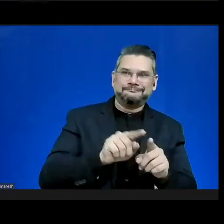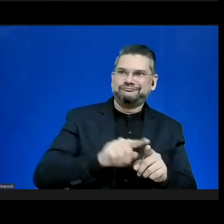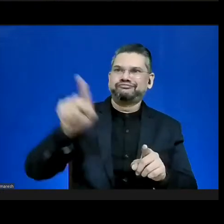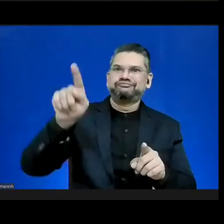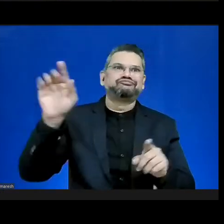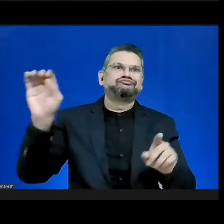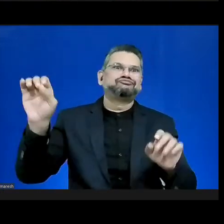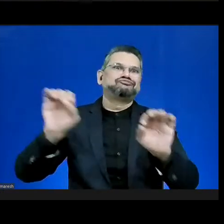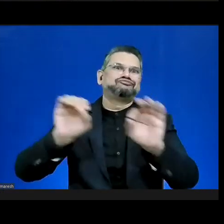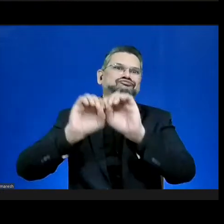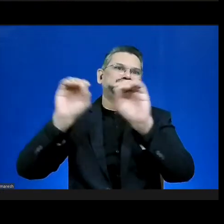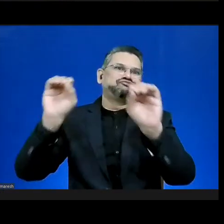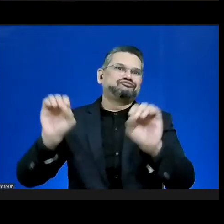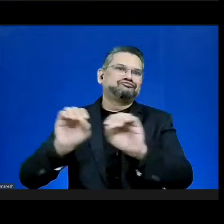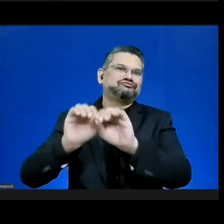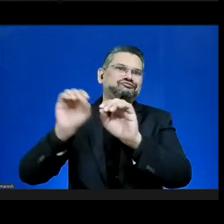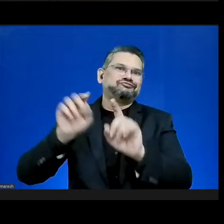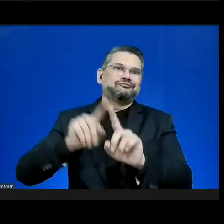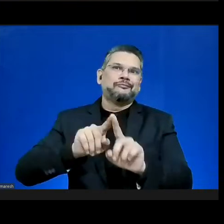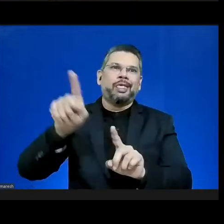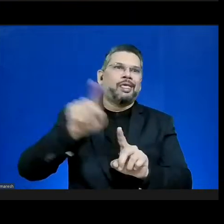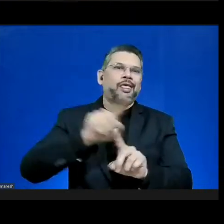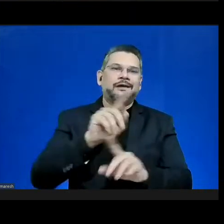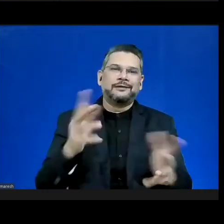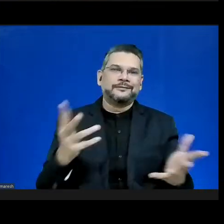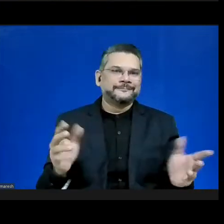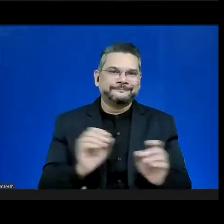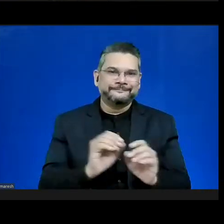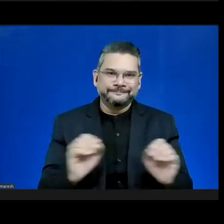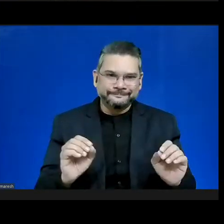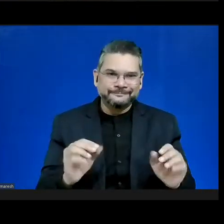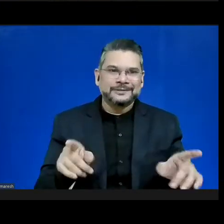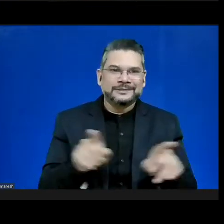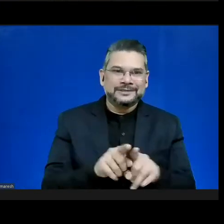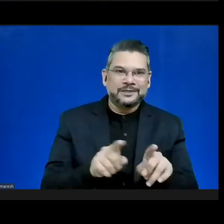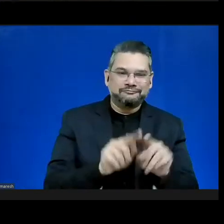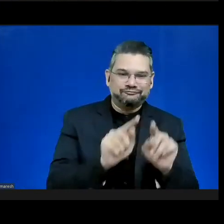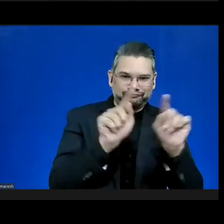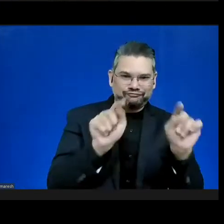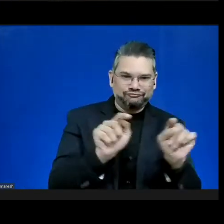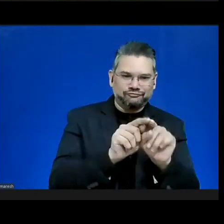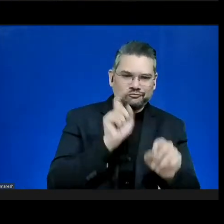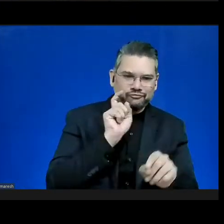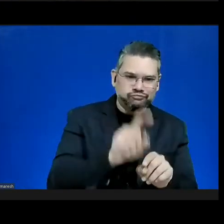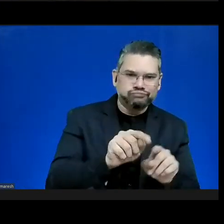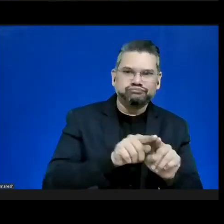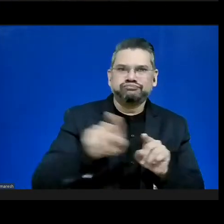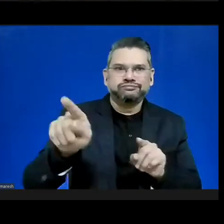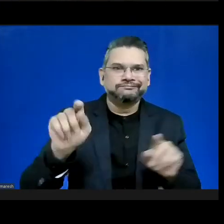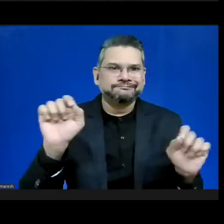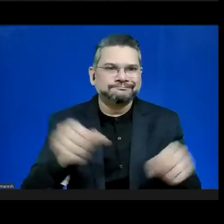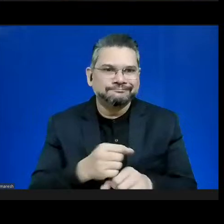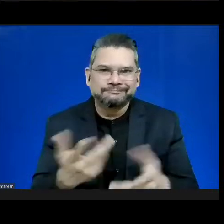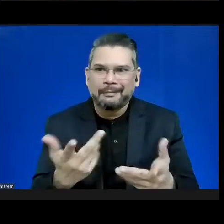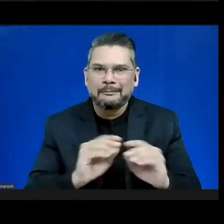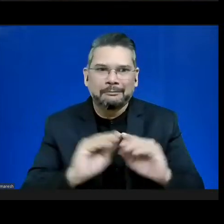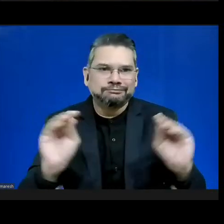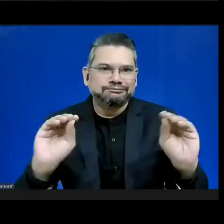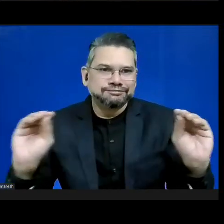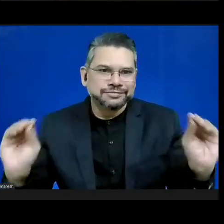types of things that are there. Empty buttons, which again do not point anywhere, and missing document language. So in